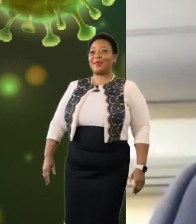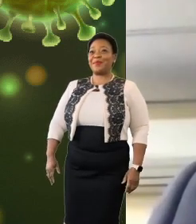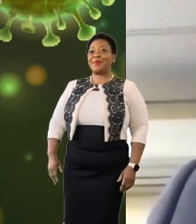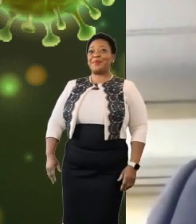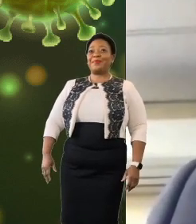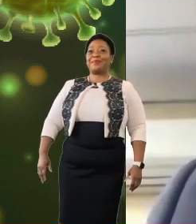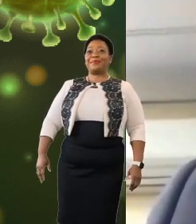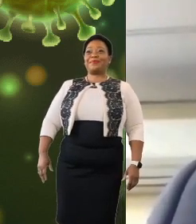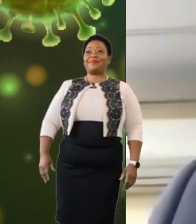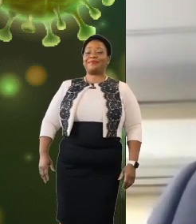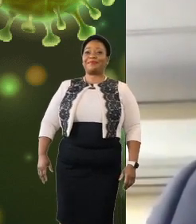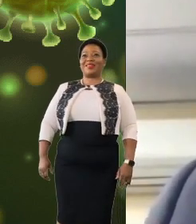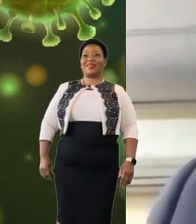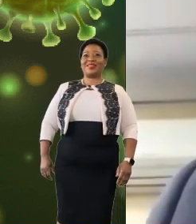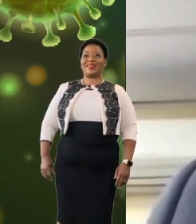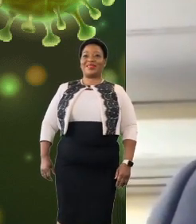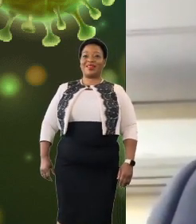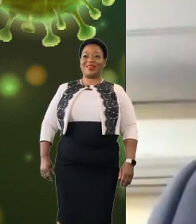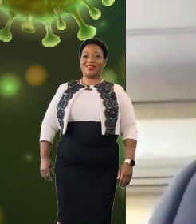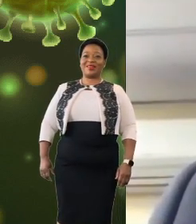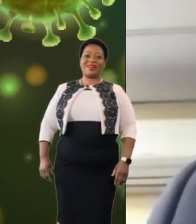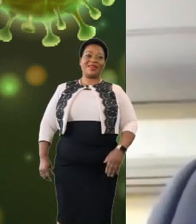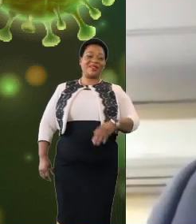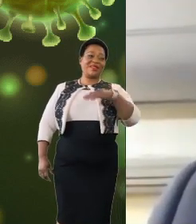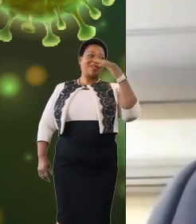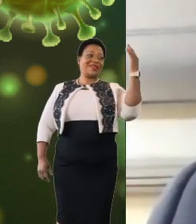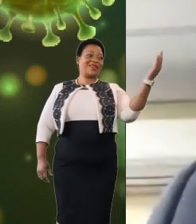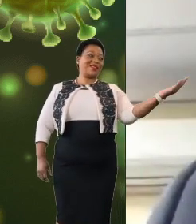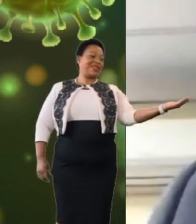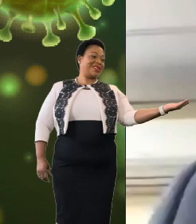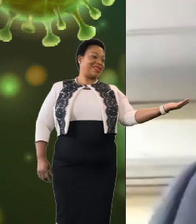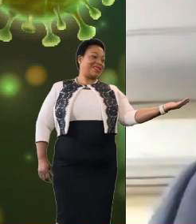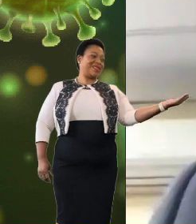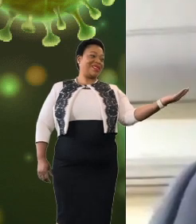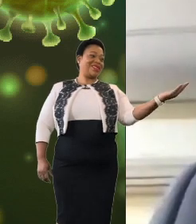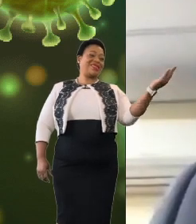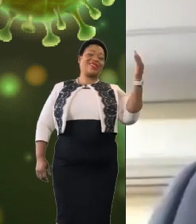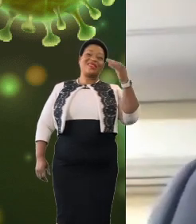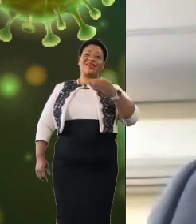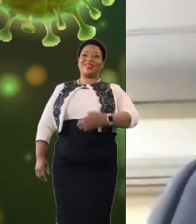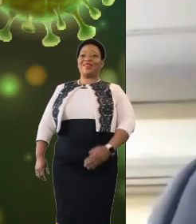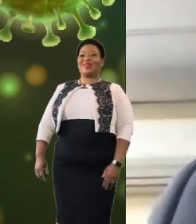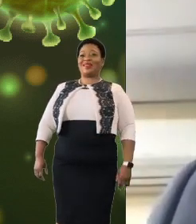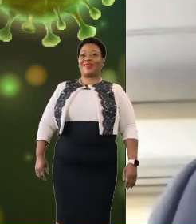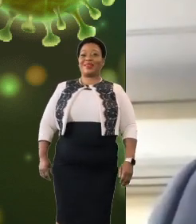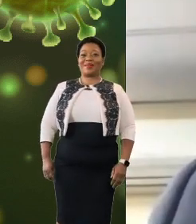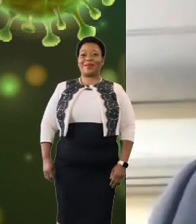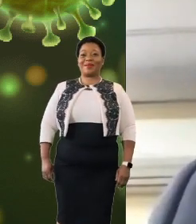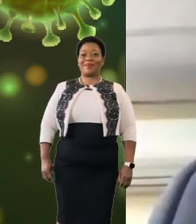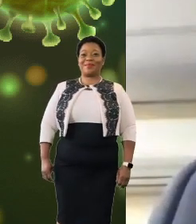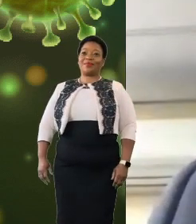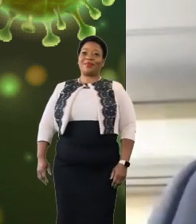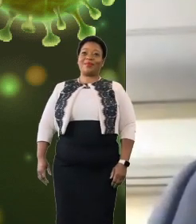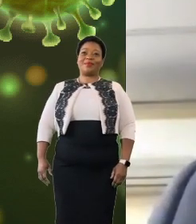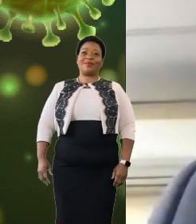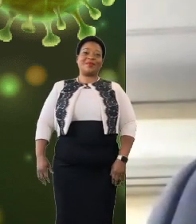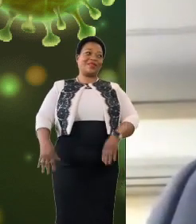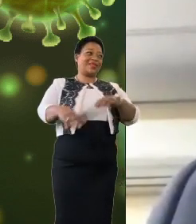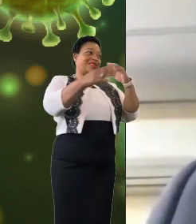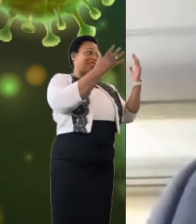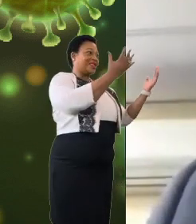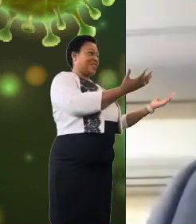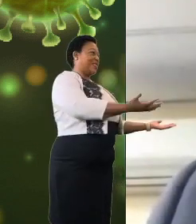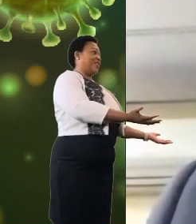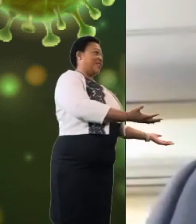upskilling the people in the KZN area for different opportunities. Some of the opportunities we have with JL2